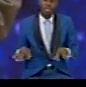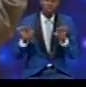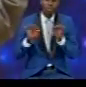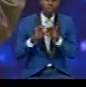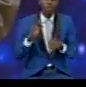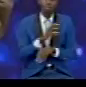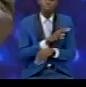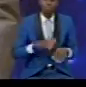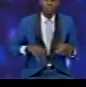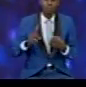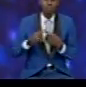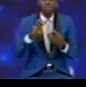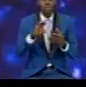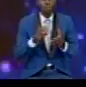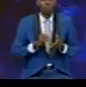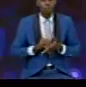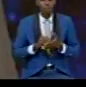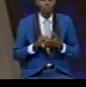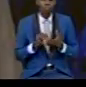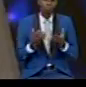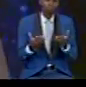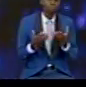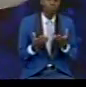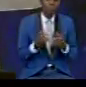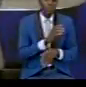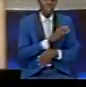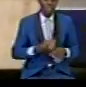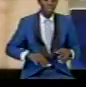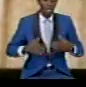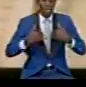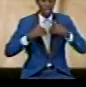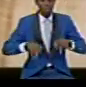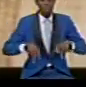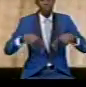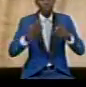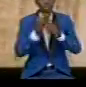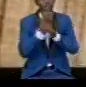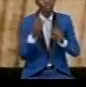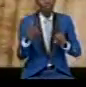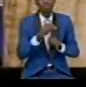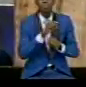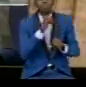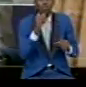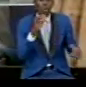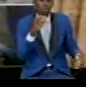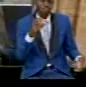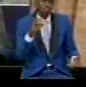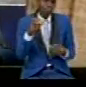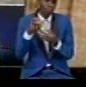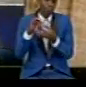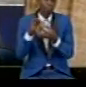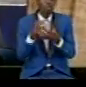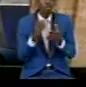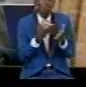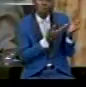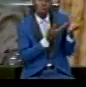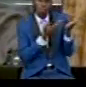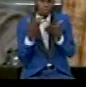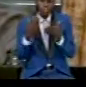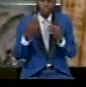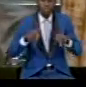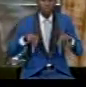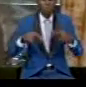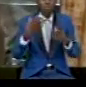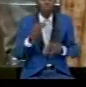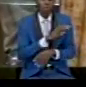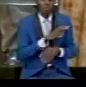zeal? Christ has provided salvation. They didn't factor the provision of Christ's